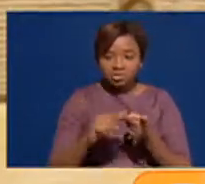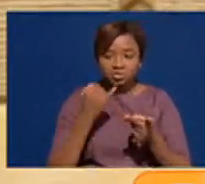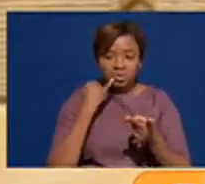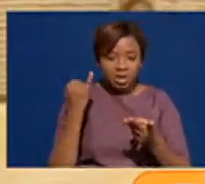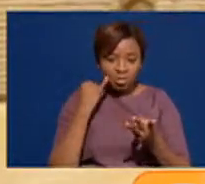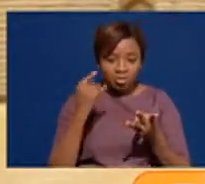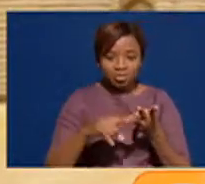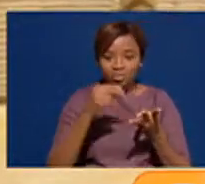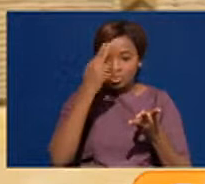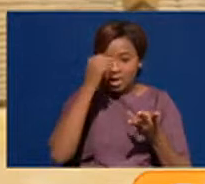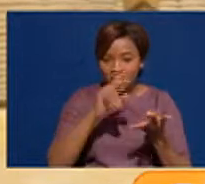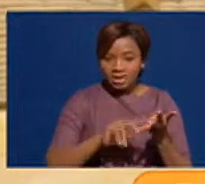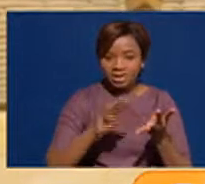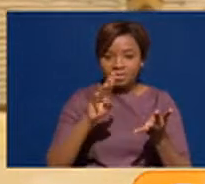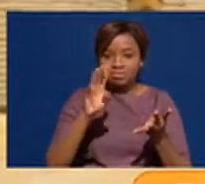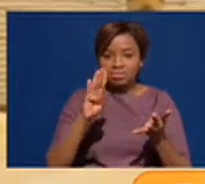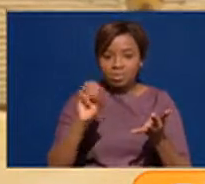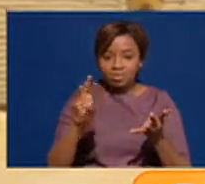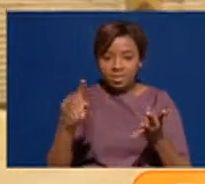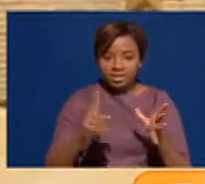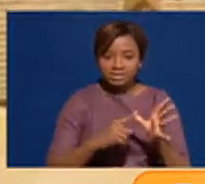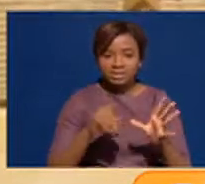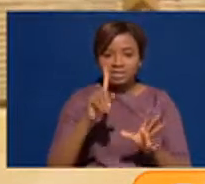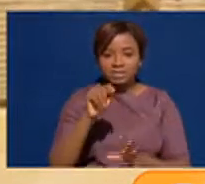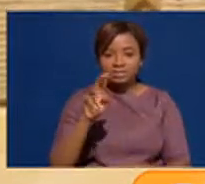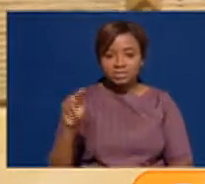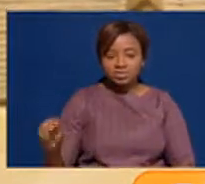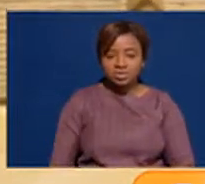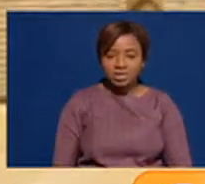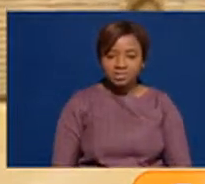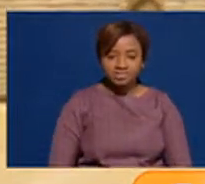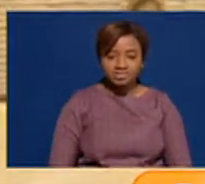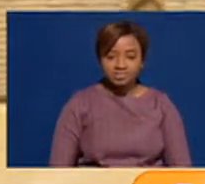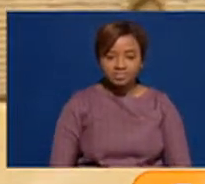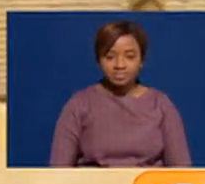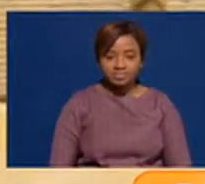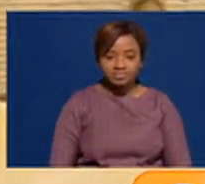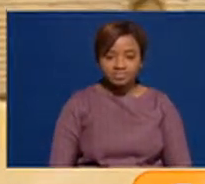Nandi, Bomet, Kericho, Trans Nzoia, and Narok.